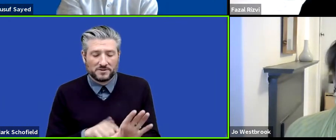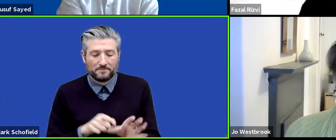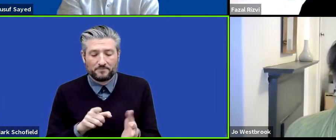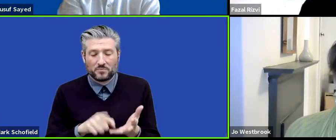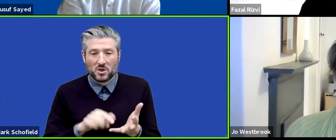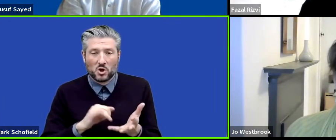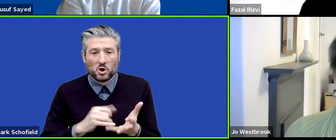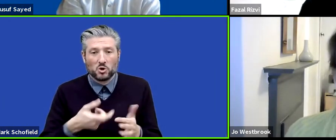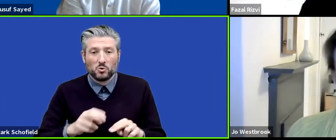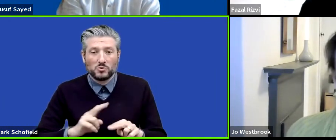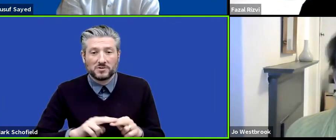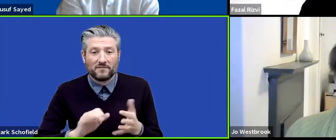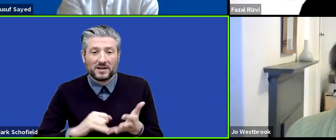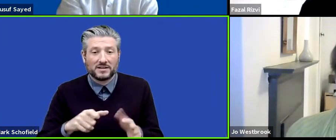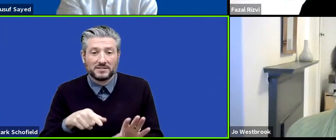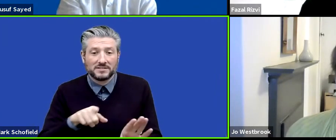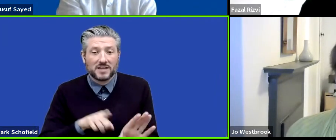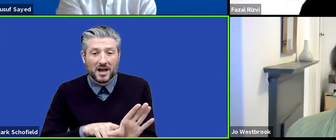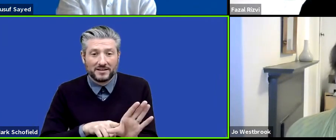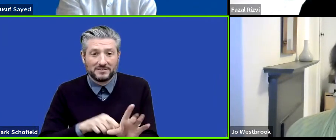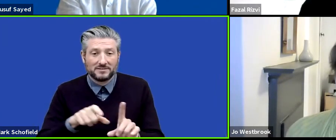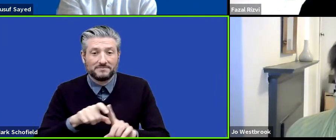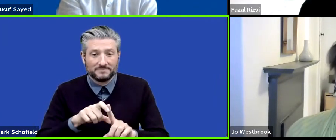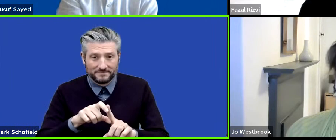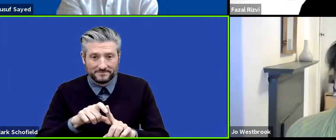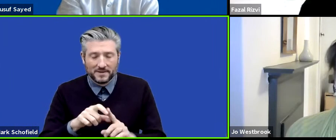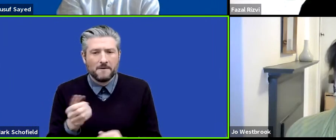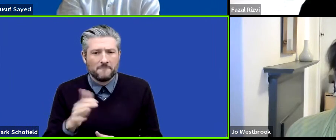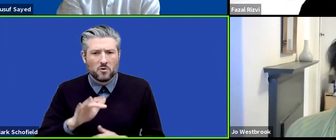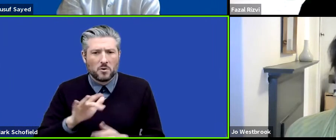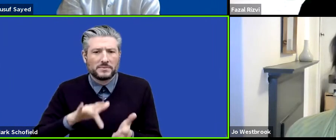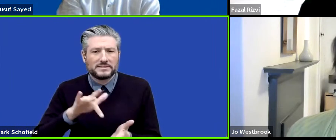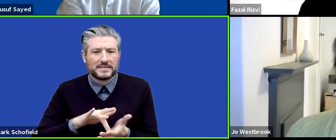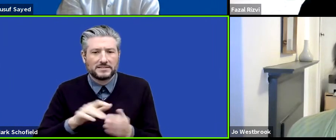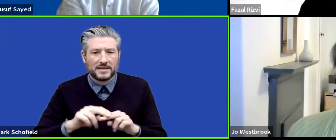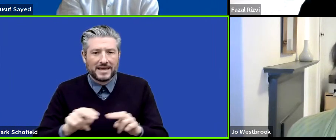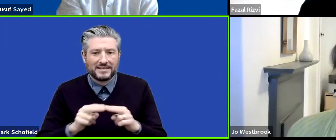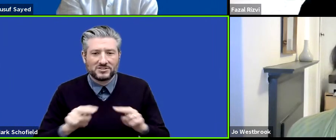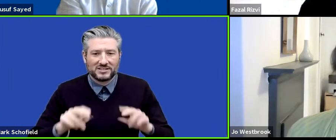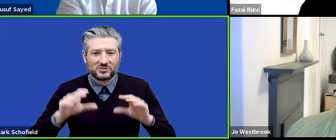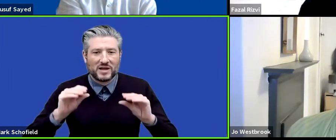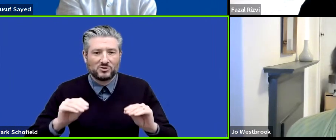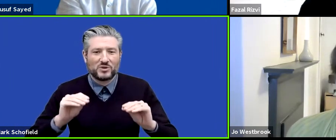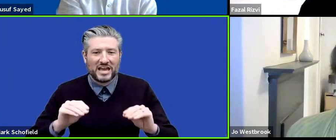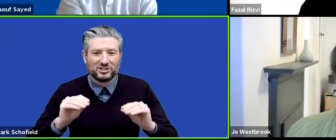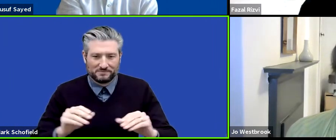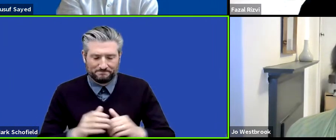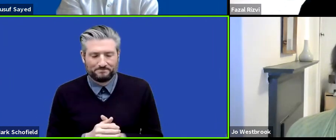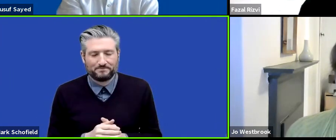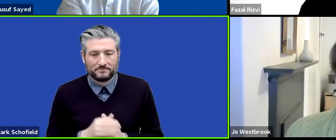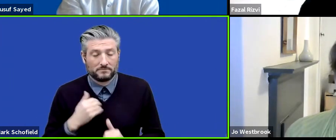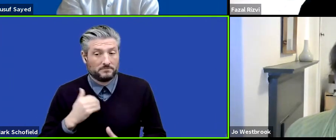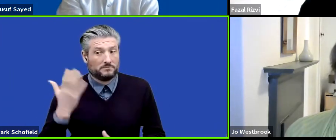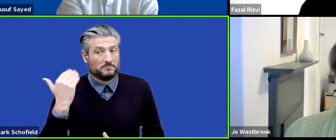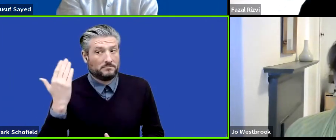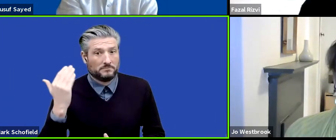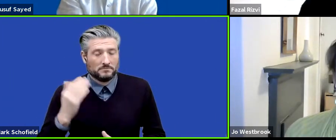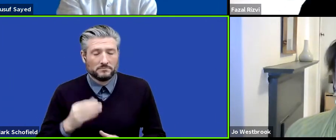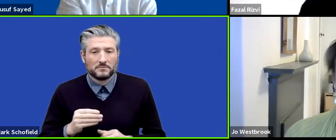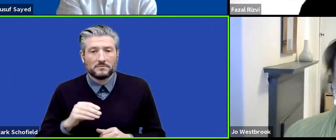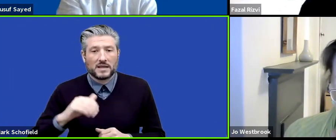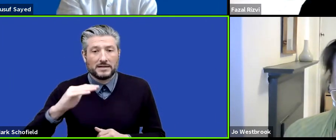Education and Development Policy at the Centre for International Education. He was the South African Research Chair in